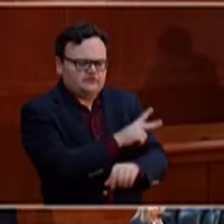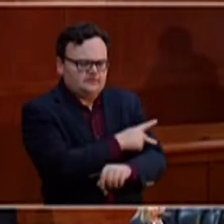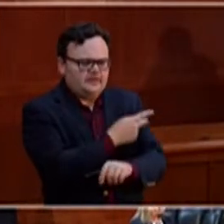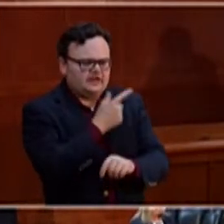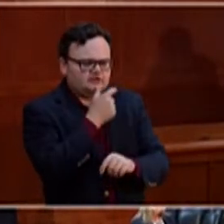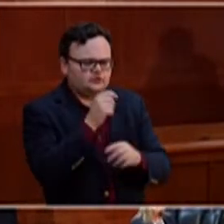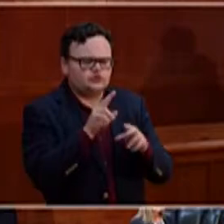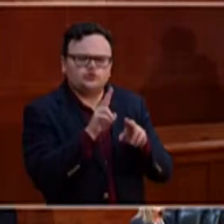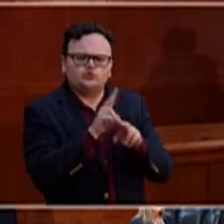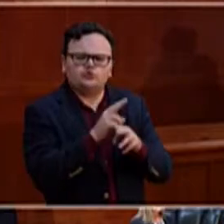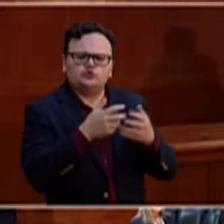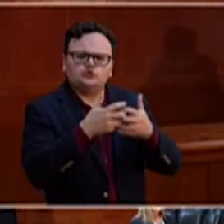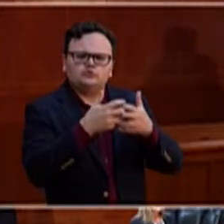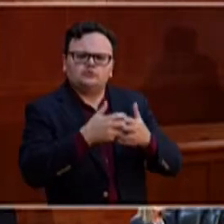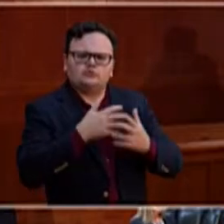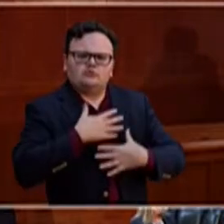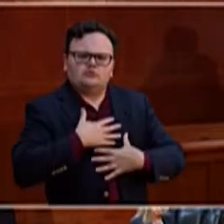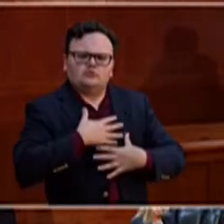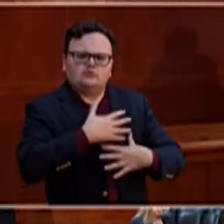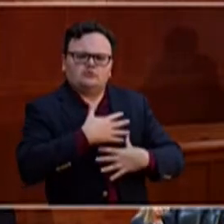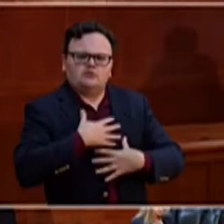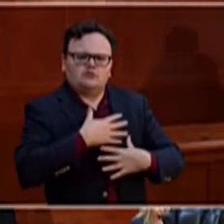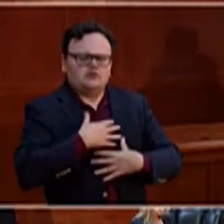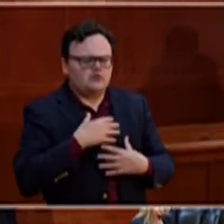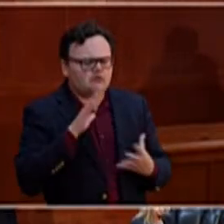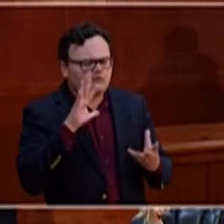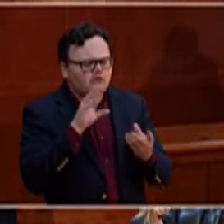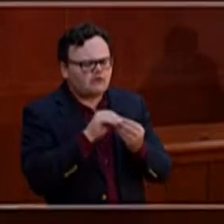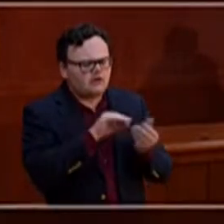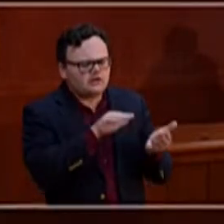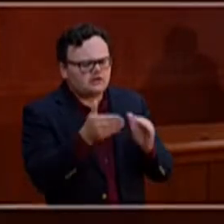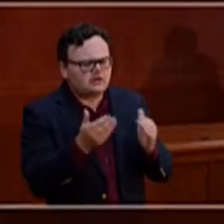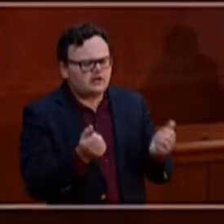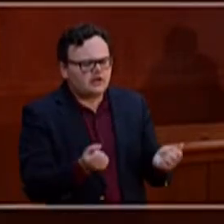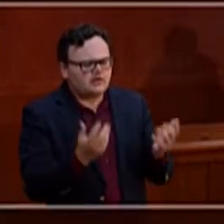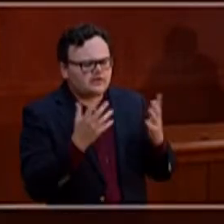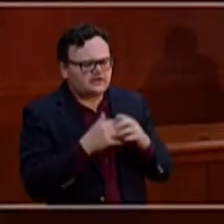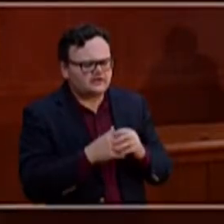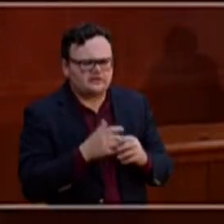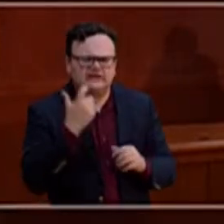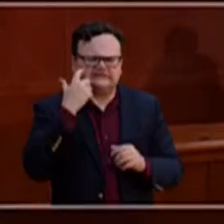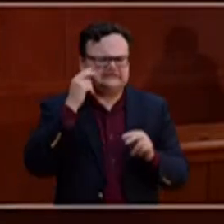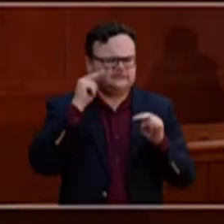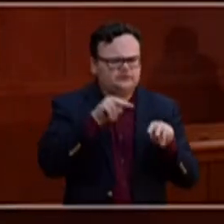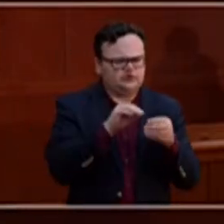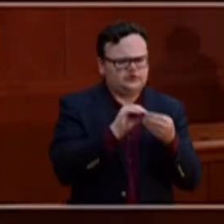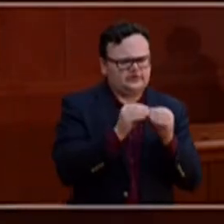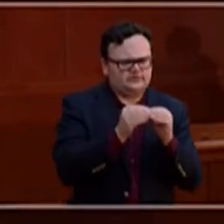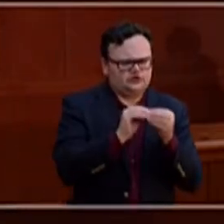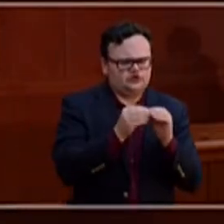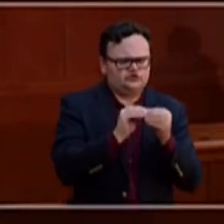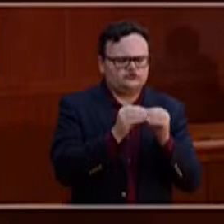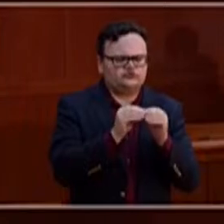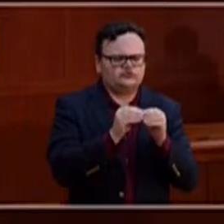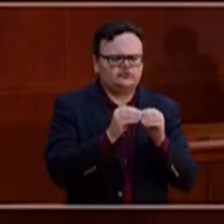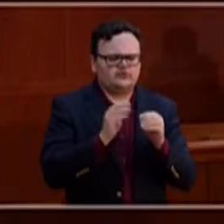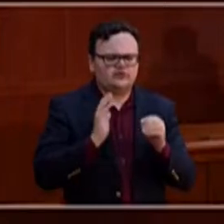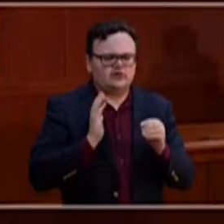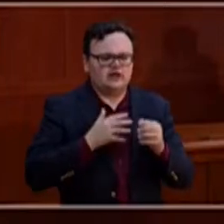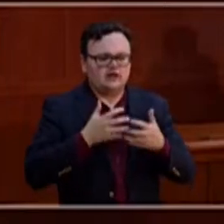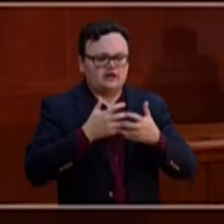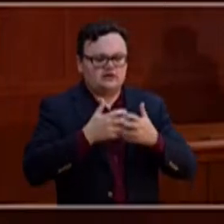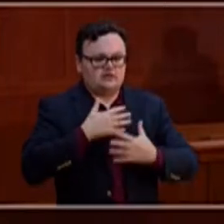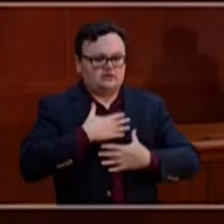the mortality rate is for you? Yeah. We looked at it just recently, and we believe that our mechanical